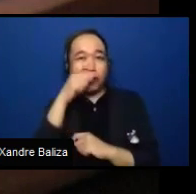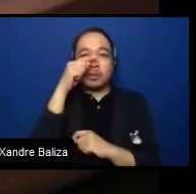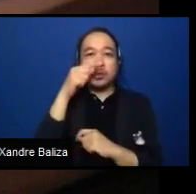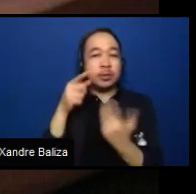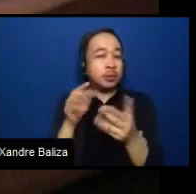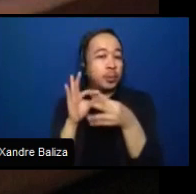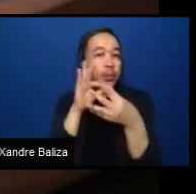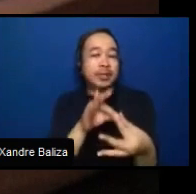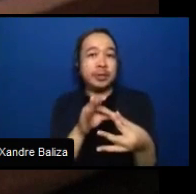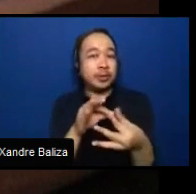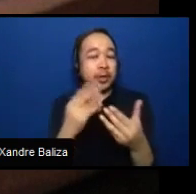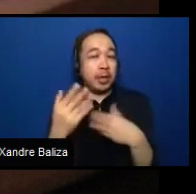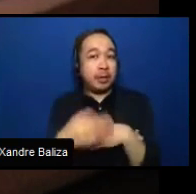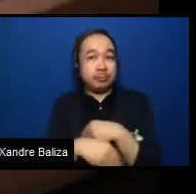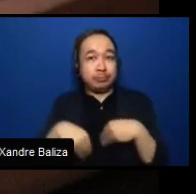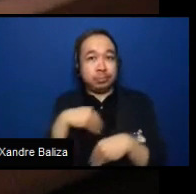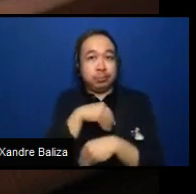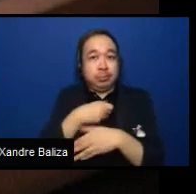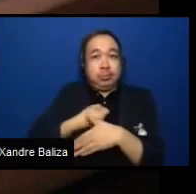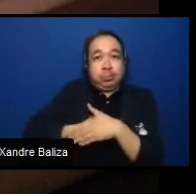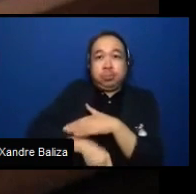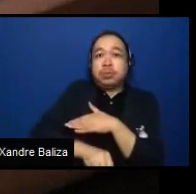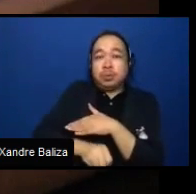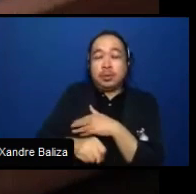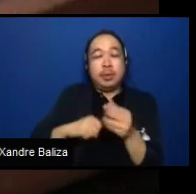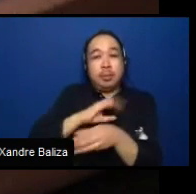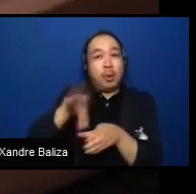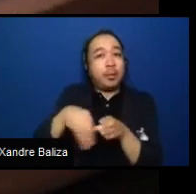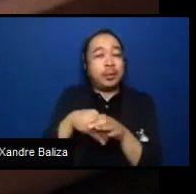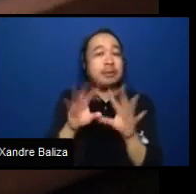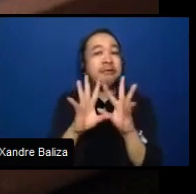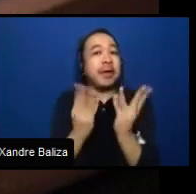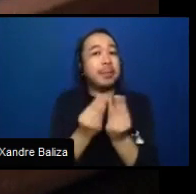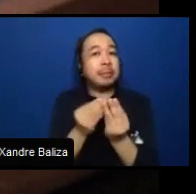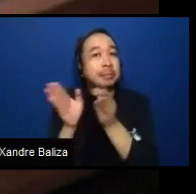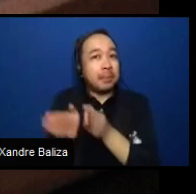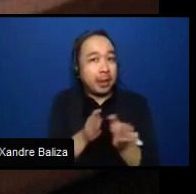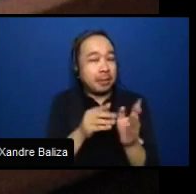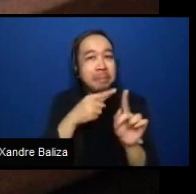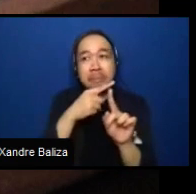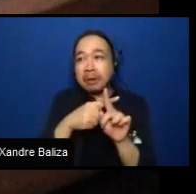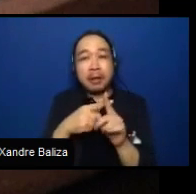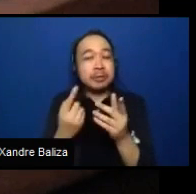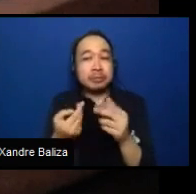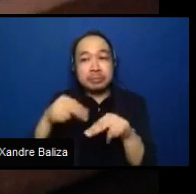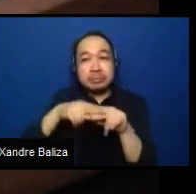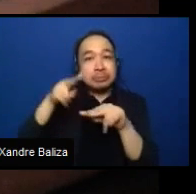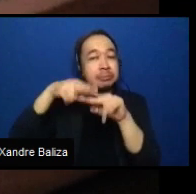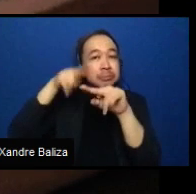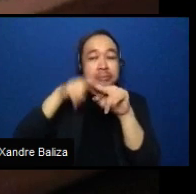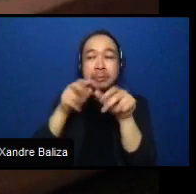sexual and reproductive health, including family planning, as well as population growth, and by linking social development